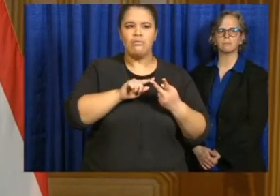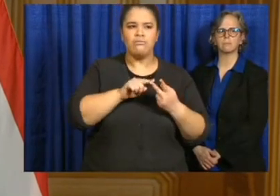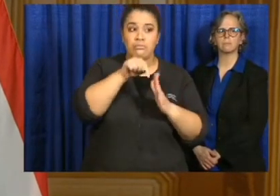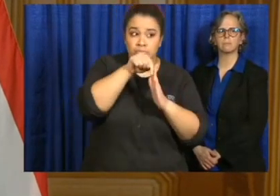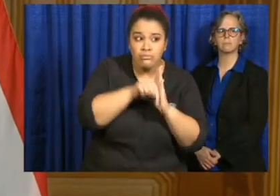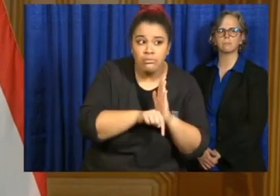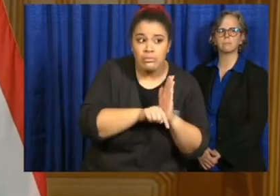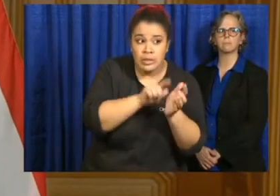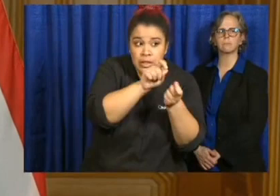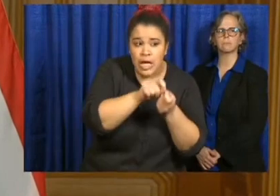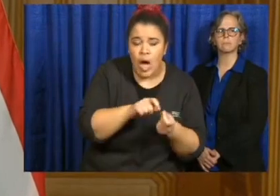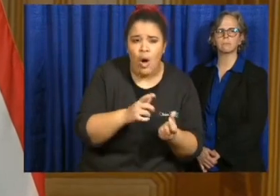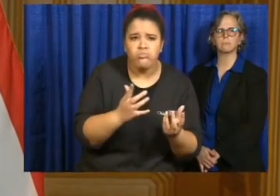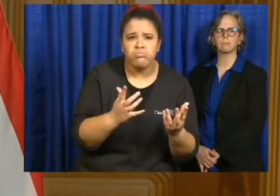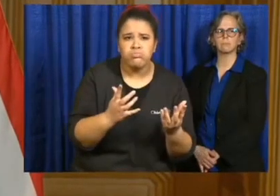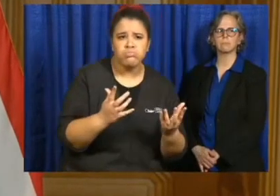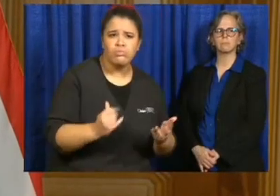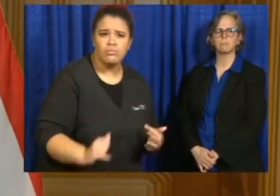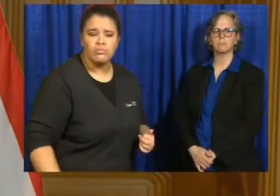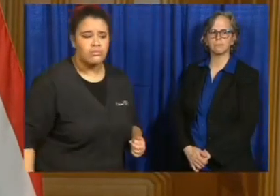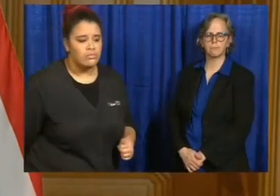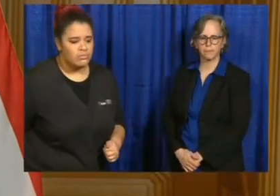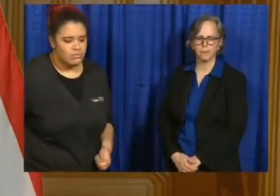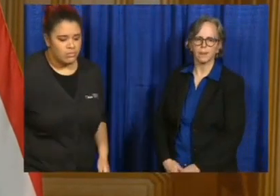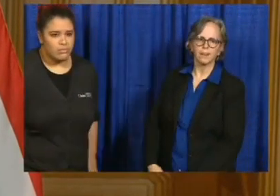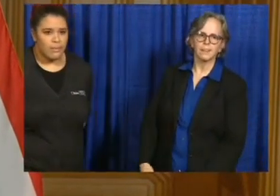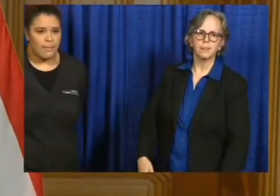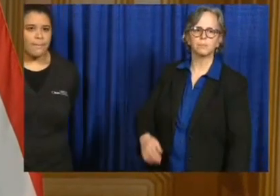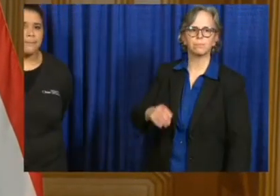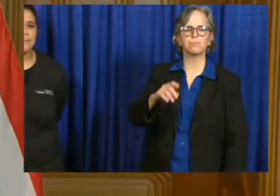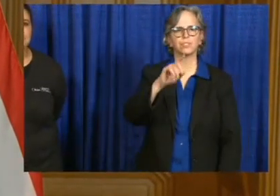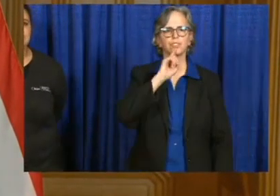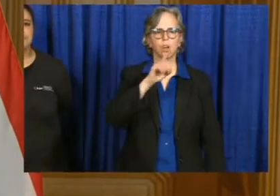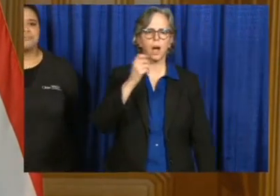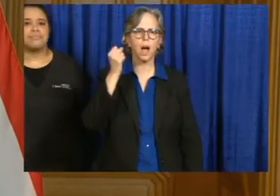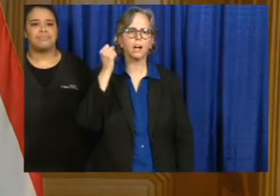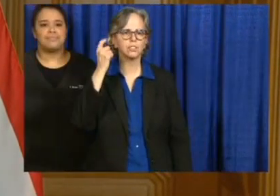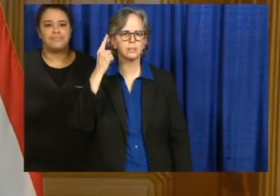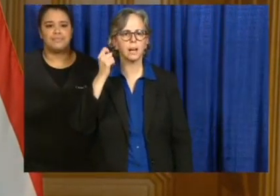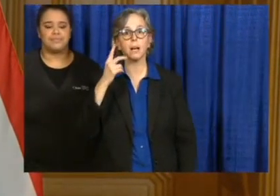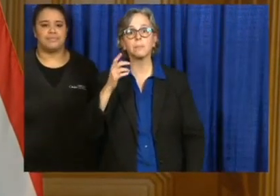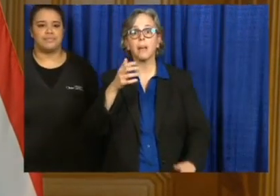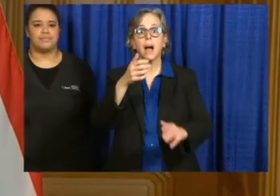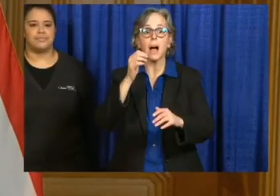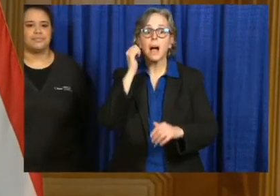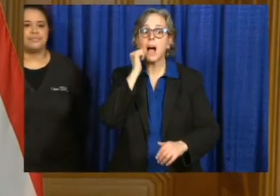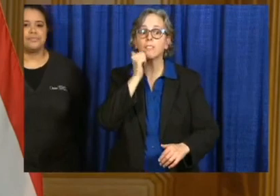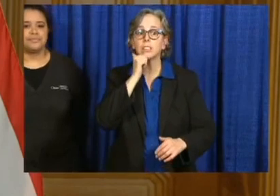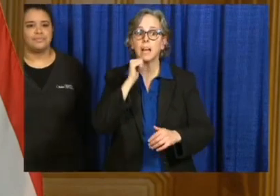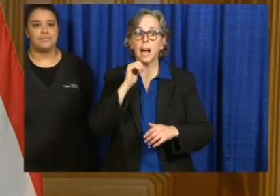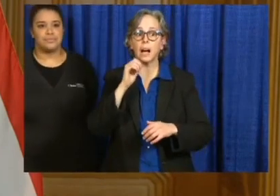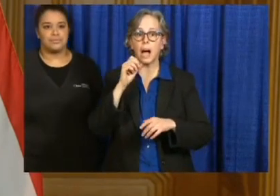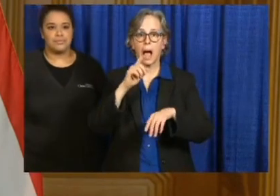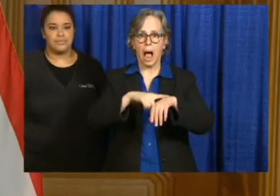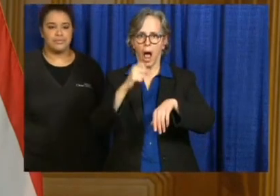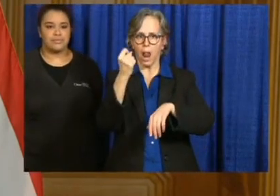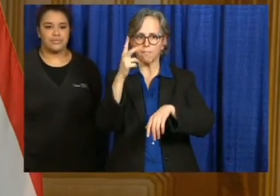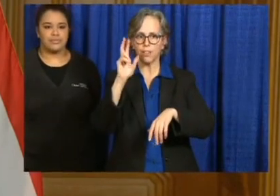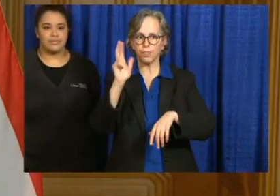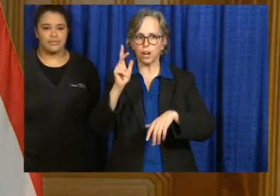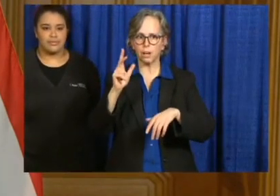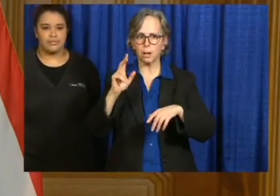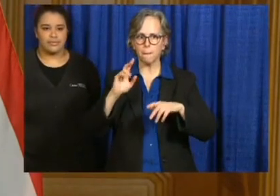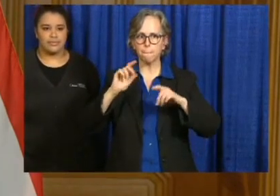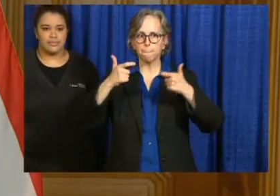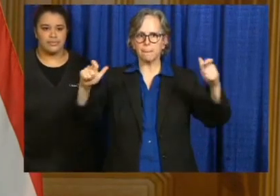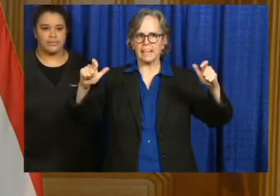Every day we have a call at 11:30 with the mayors of many of the major cities in Ohio.